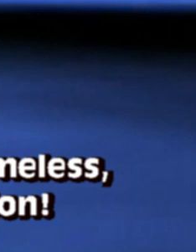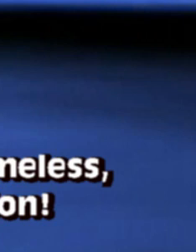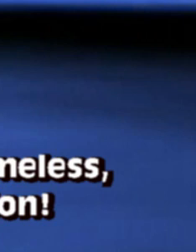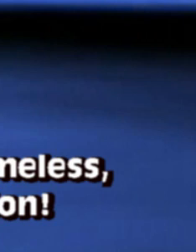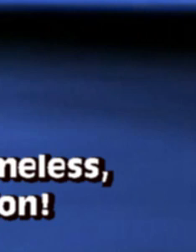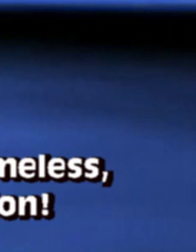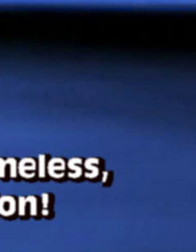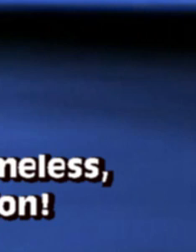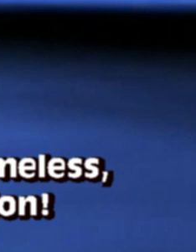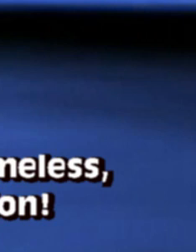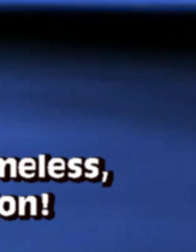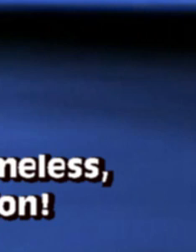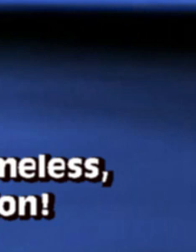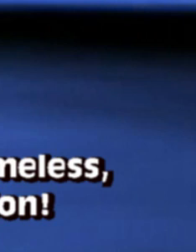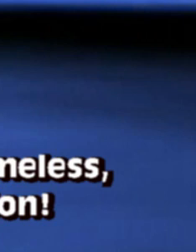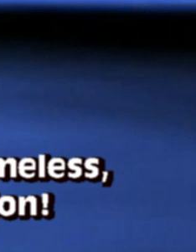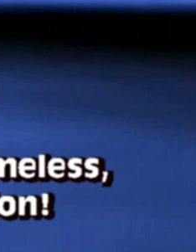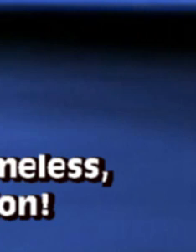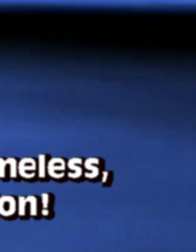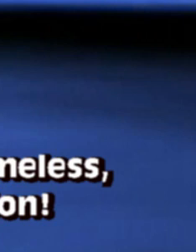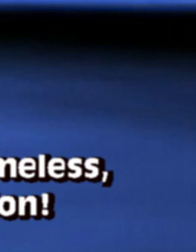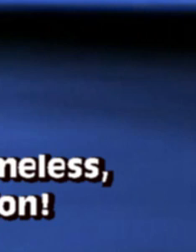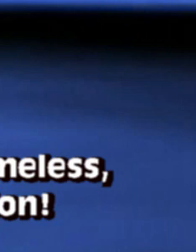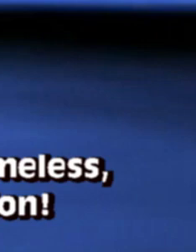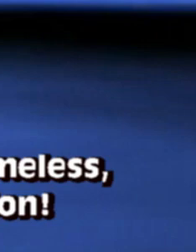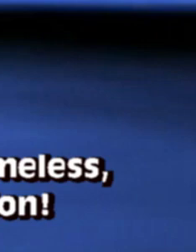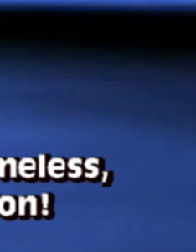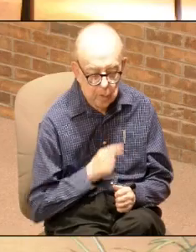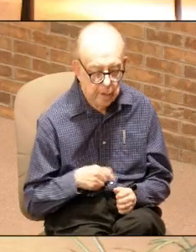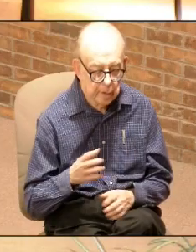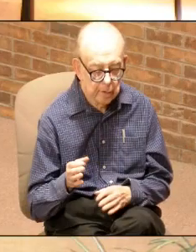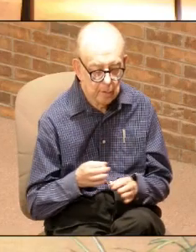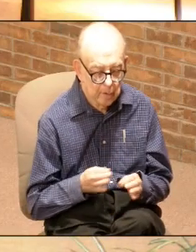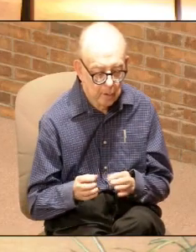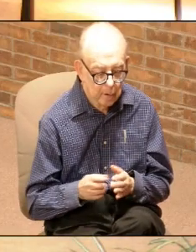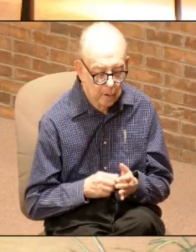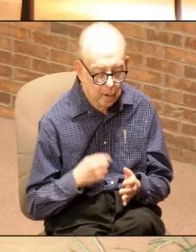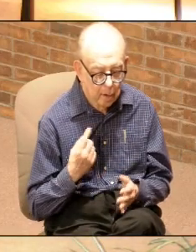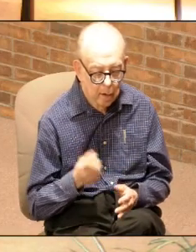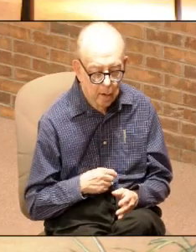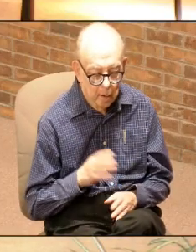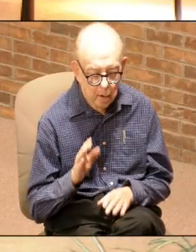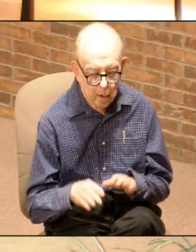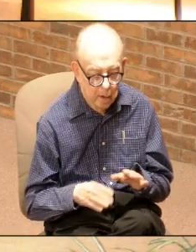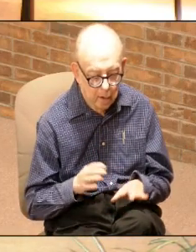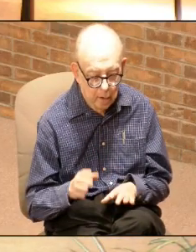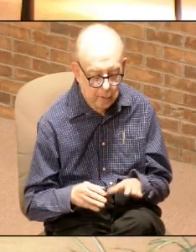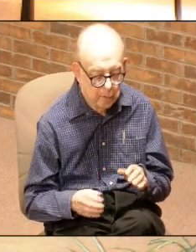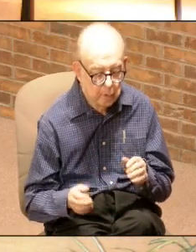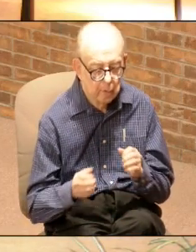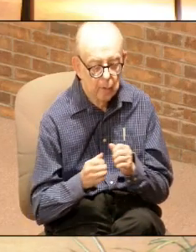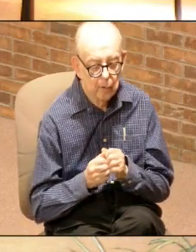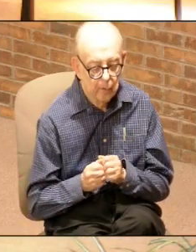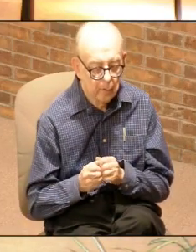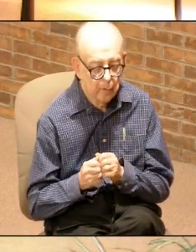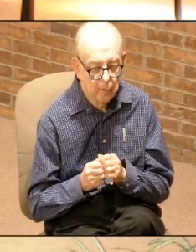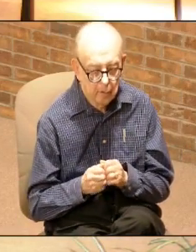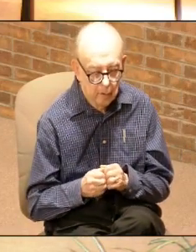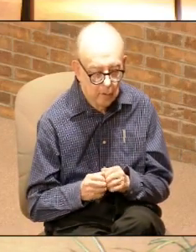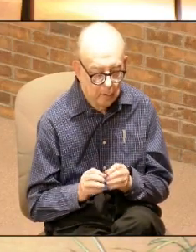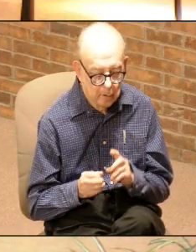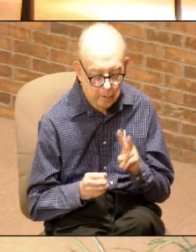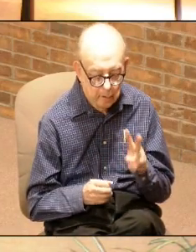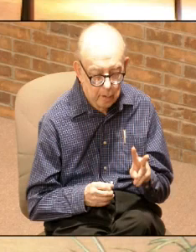walk according to the Lord's instruction. Sometimes we've got to walk together. And